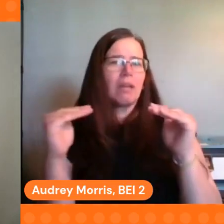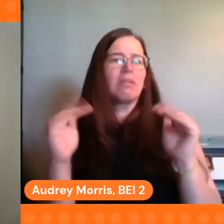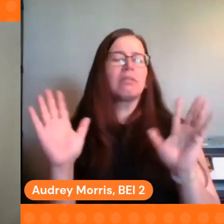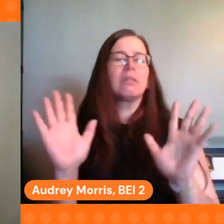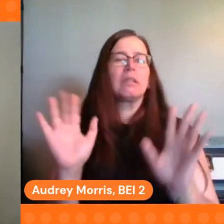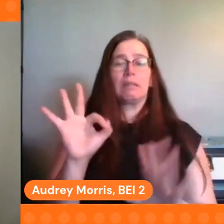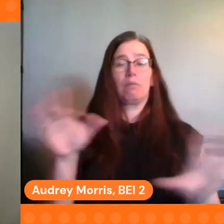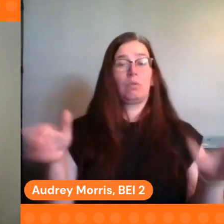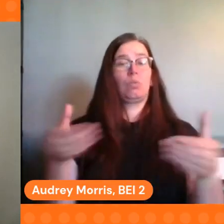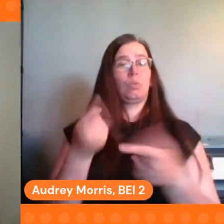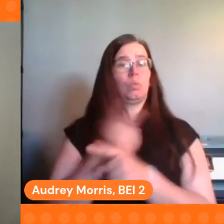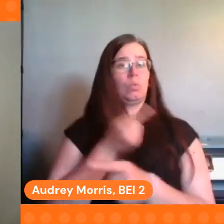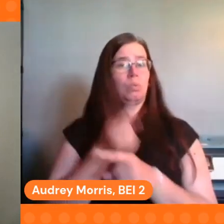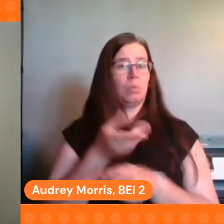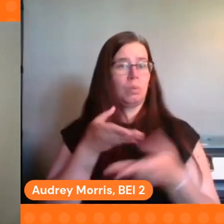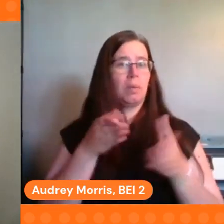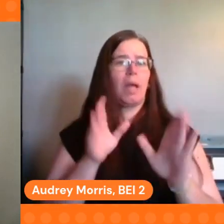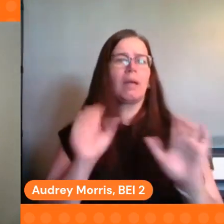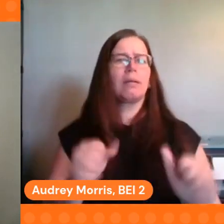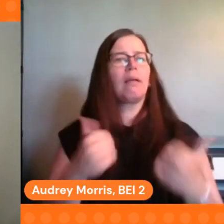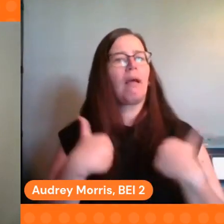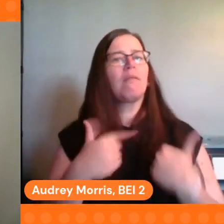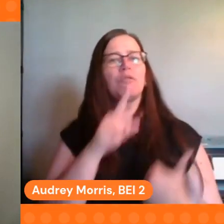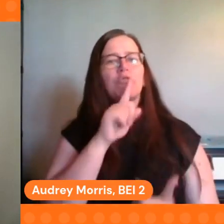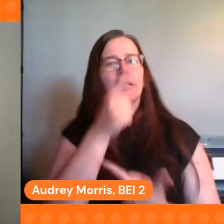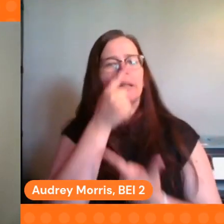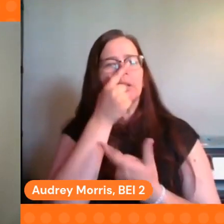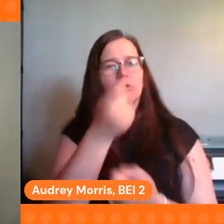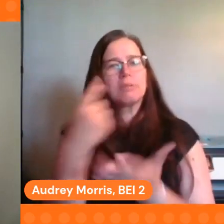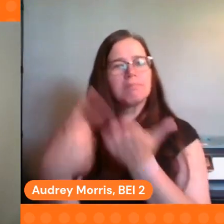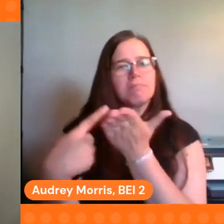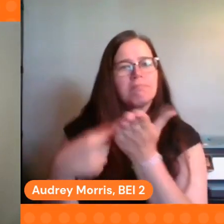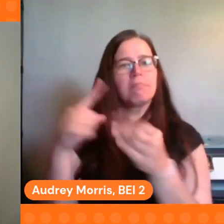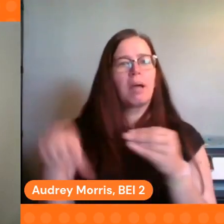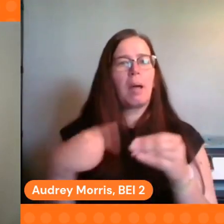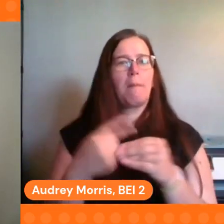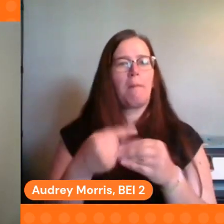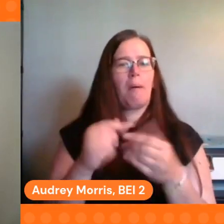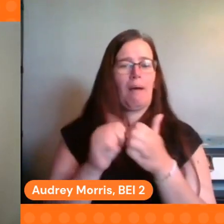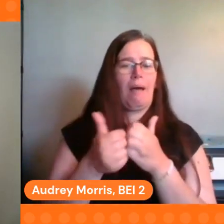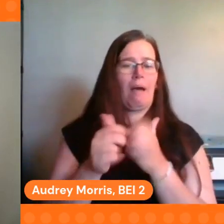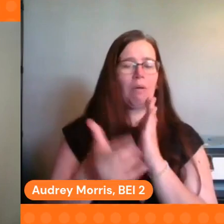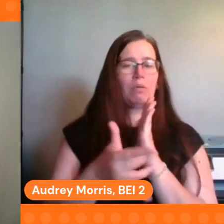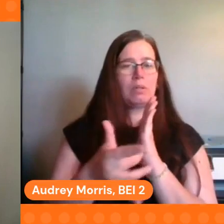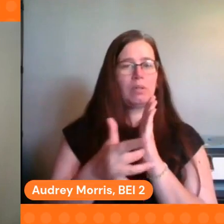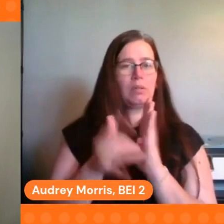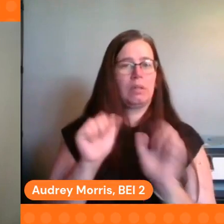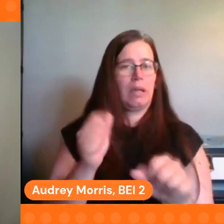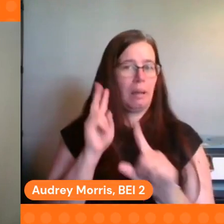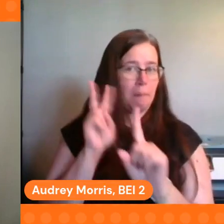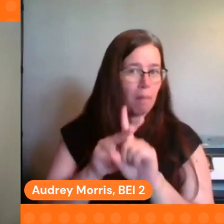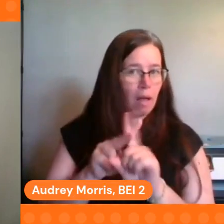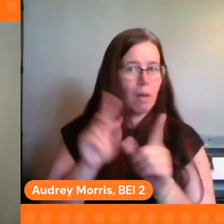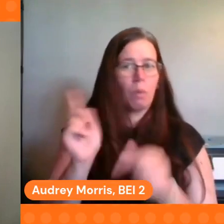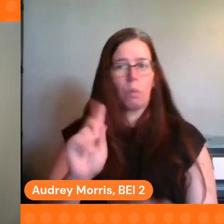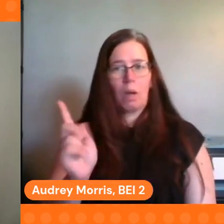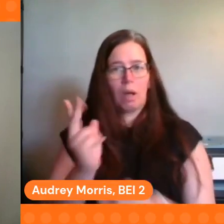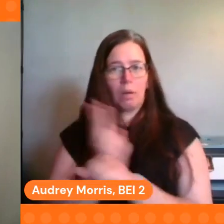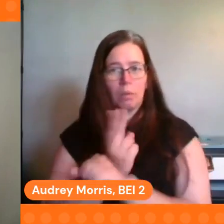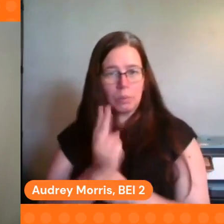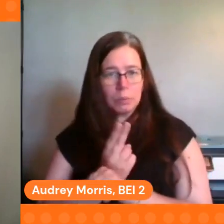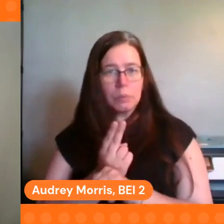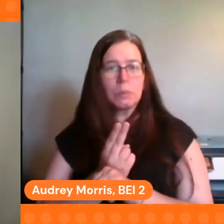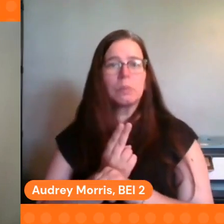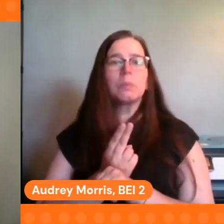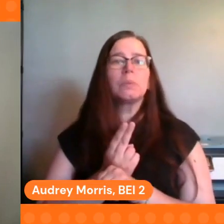right way, you can have some really interesting debates about how this technology should be applied, where it should be applied,